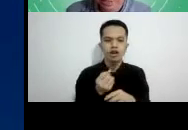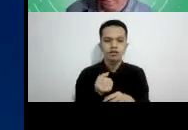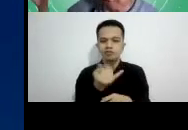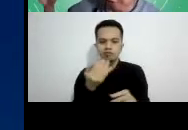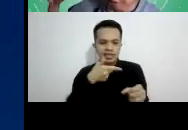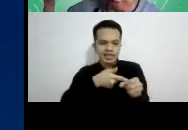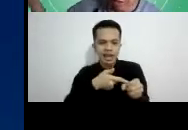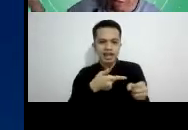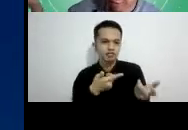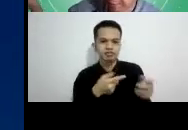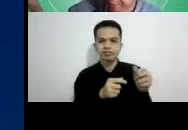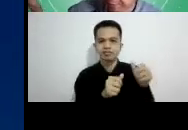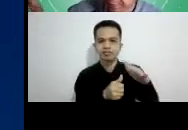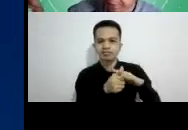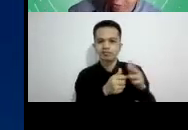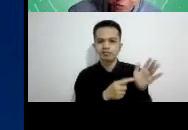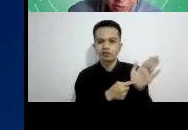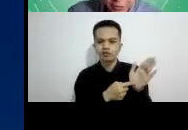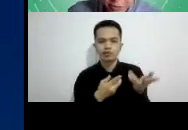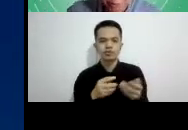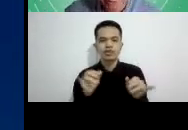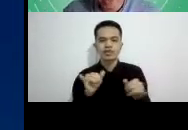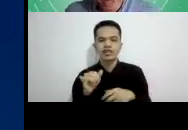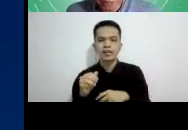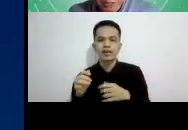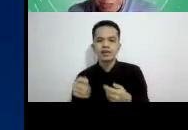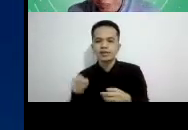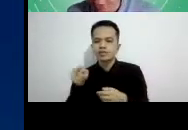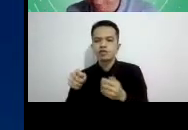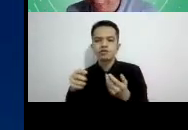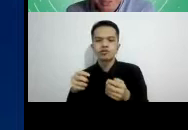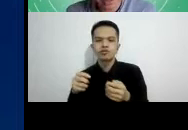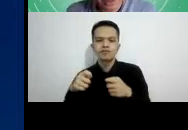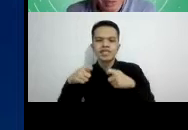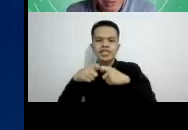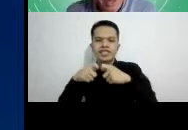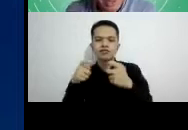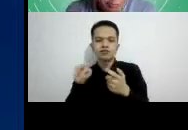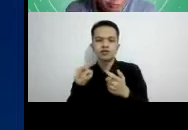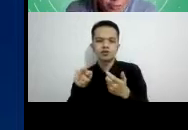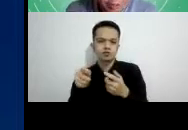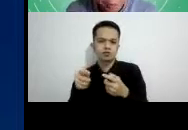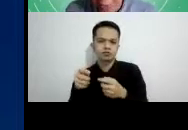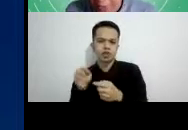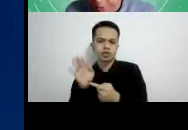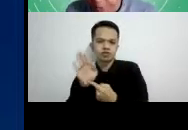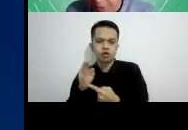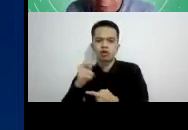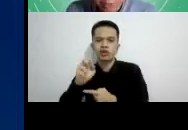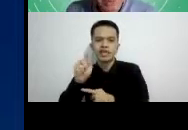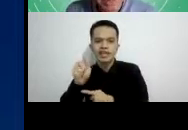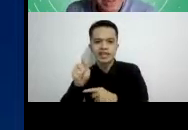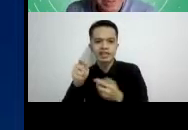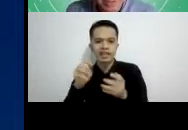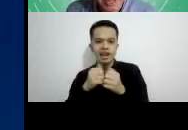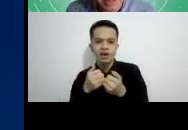has. Your electricity meters will tell you how much heat you're consuming. Your fridge will tell you how much